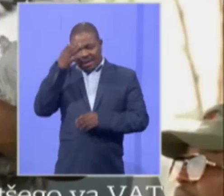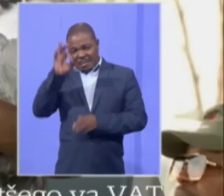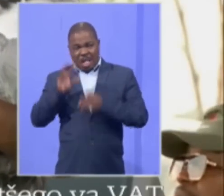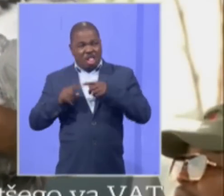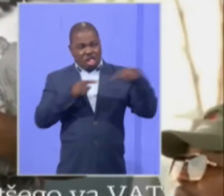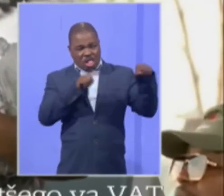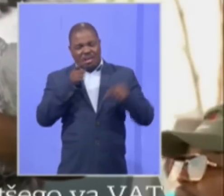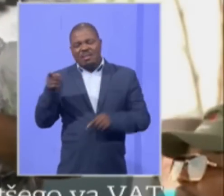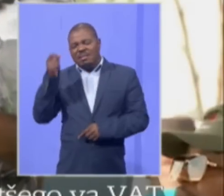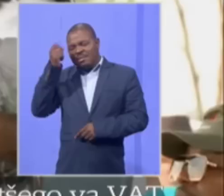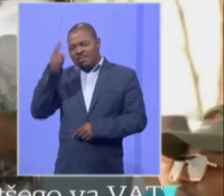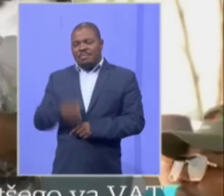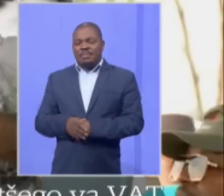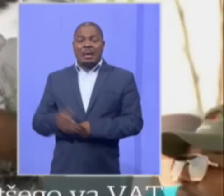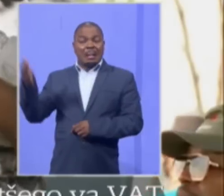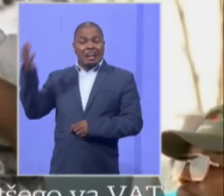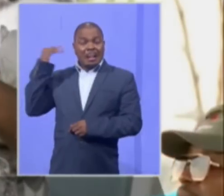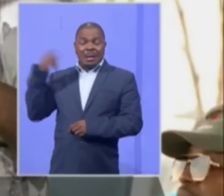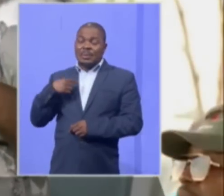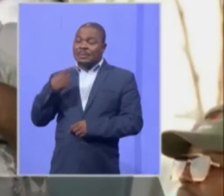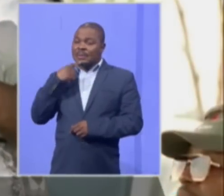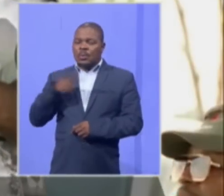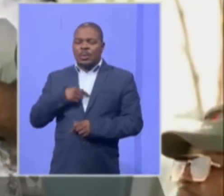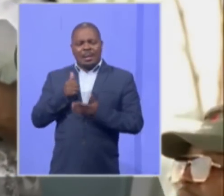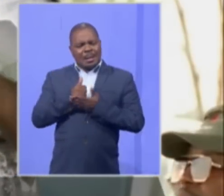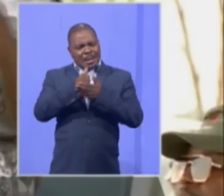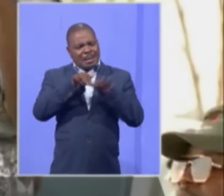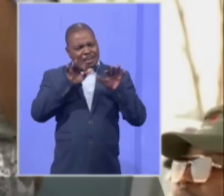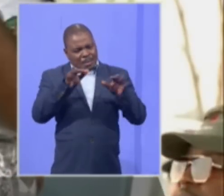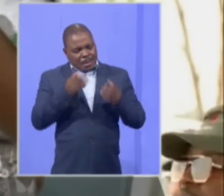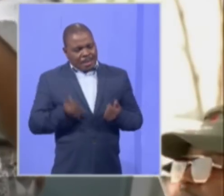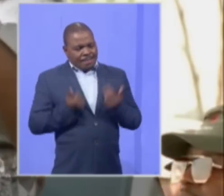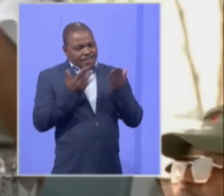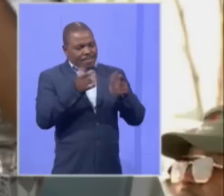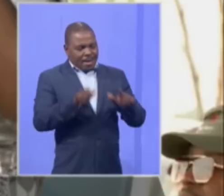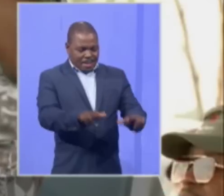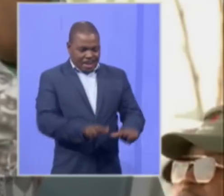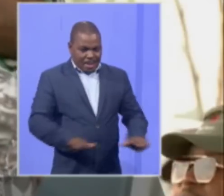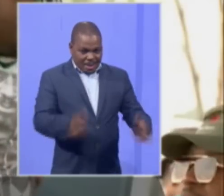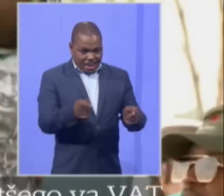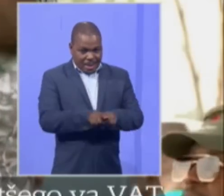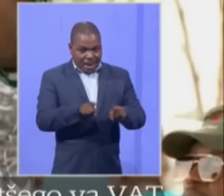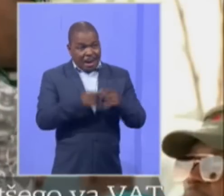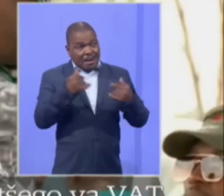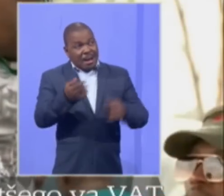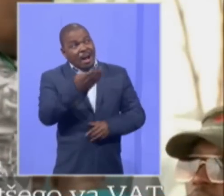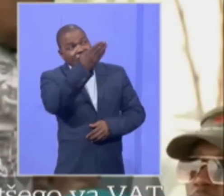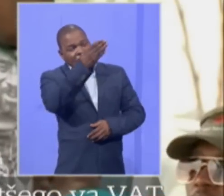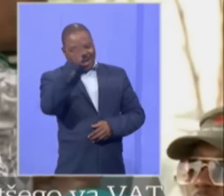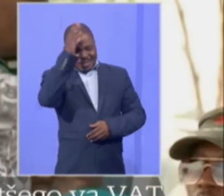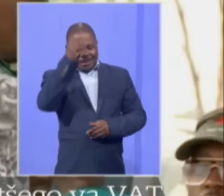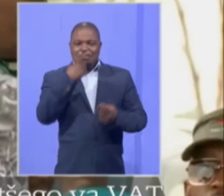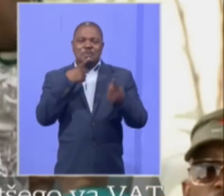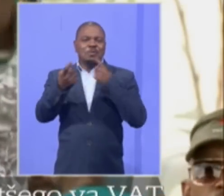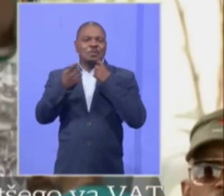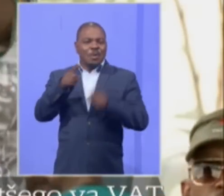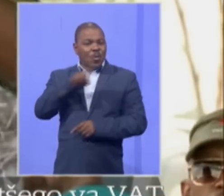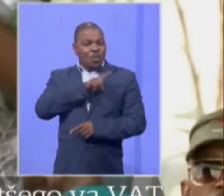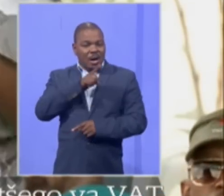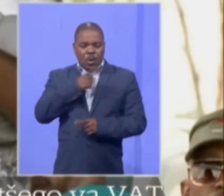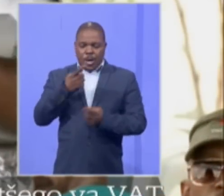is over. Let us help our people, give them land. Nangoku or Trump are complaining because we are